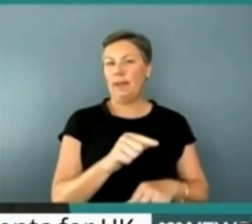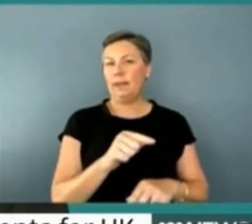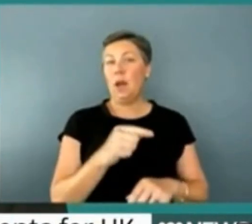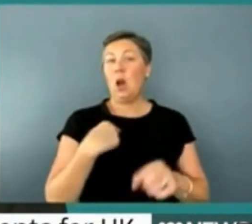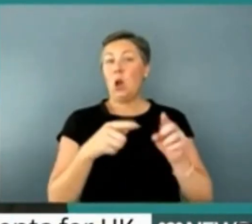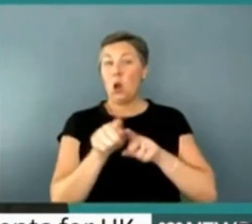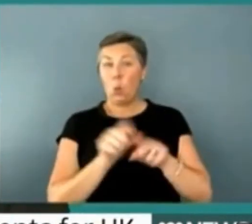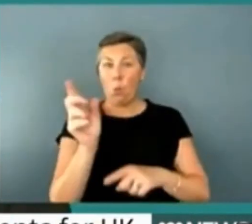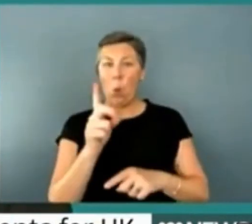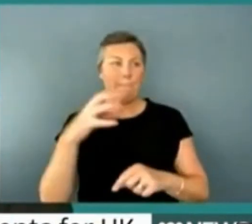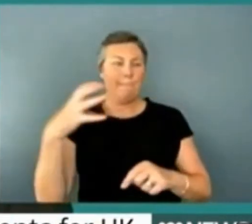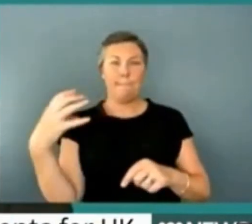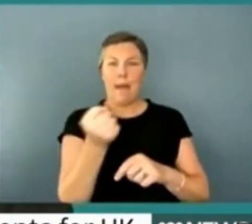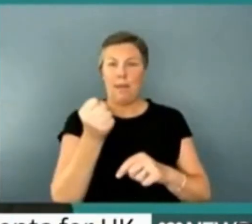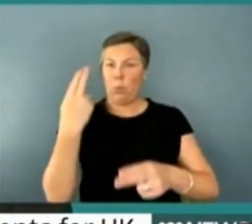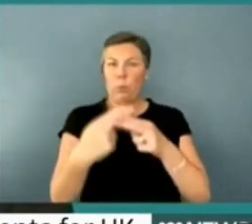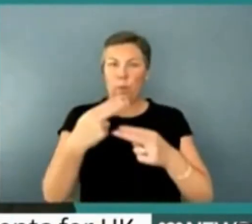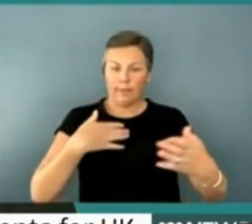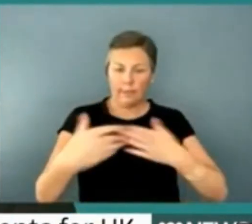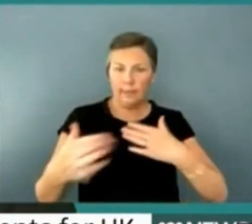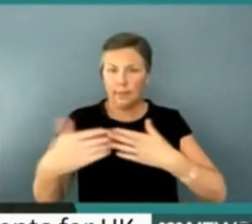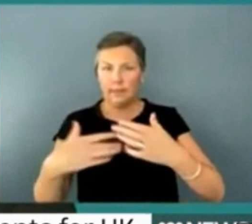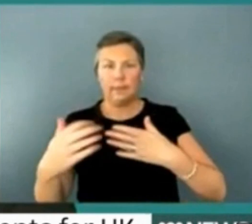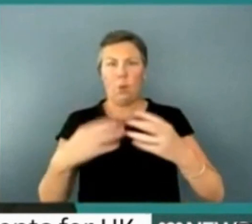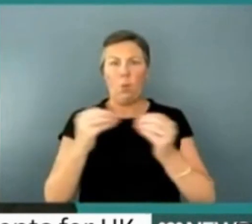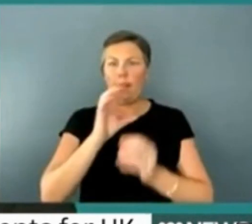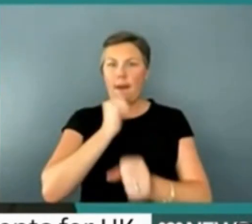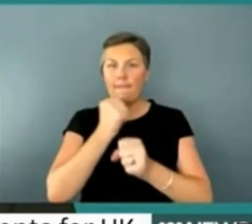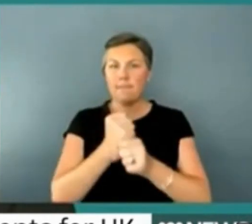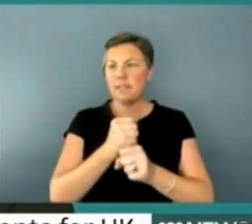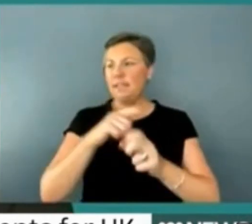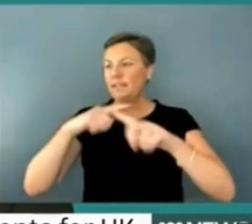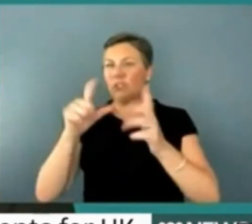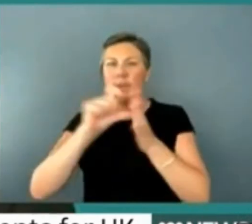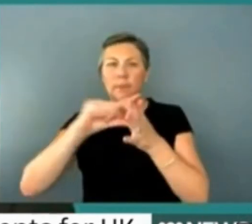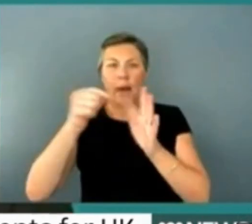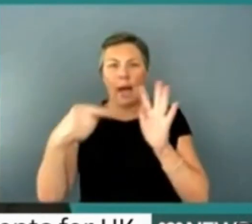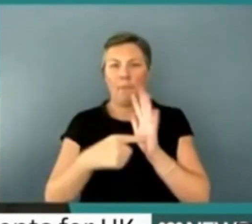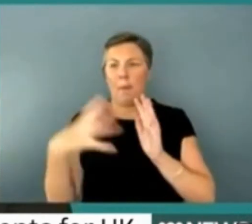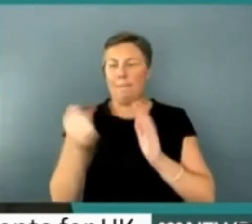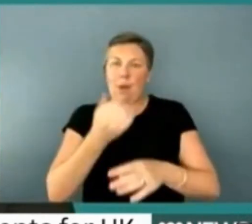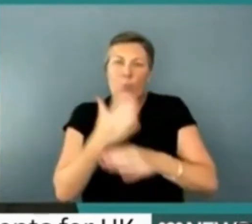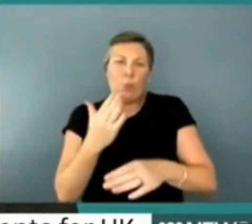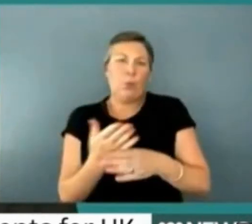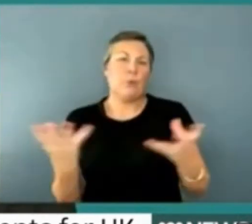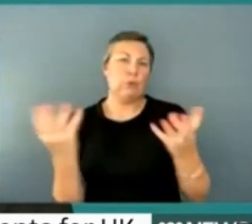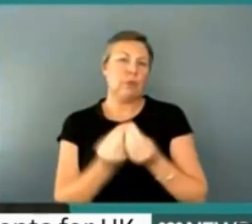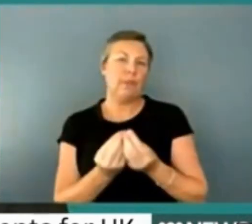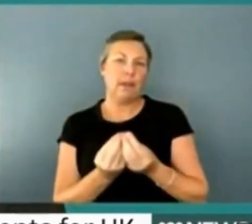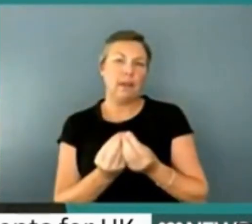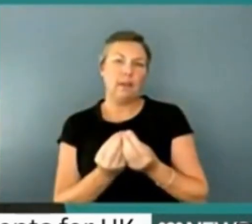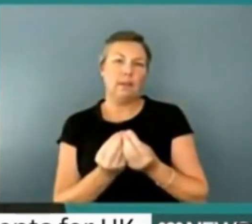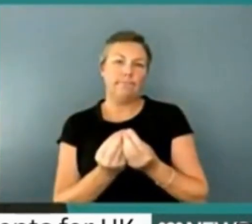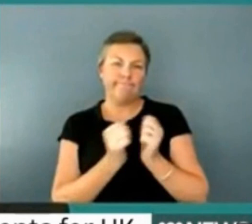collaboration between the state government, health authorities, the Australian government, the